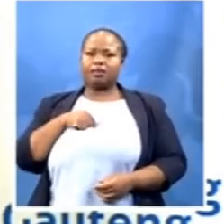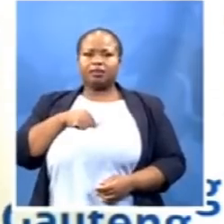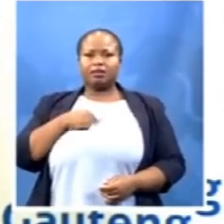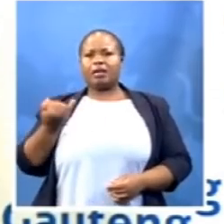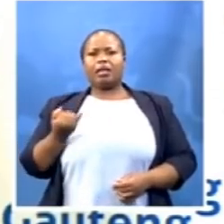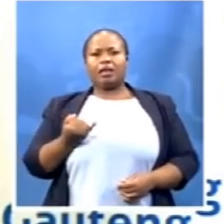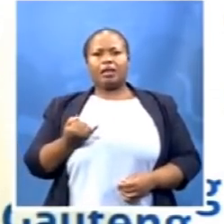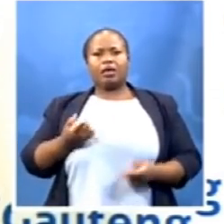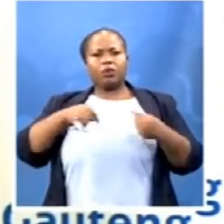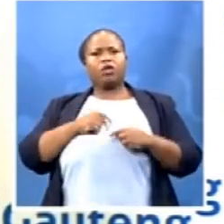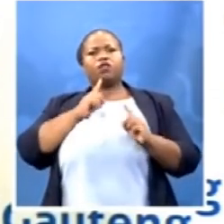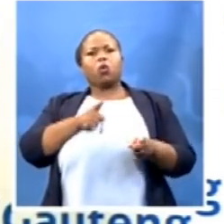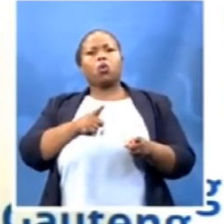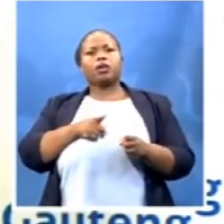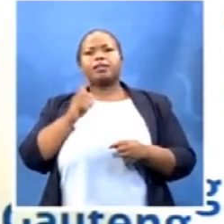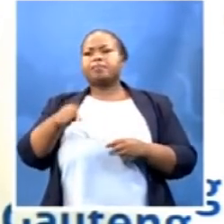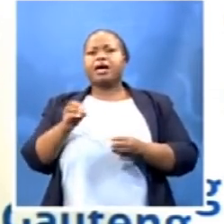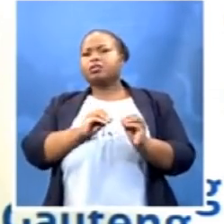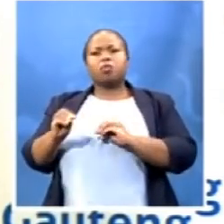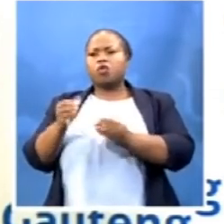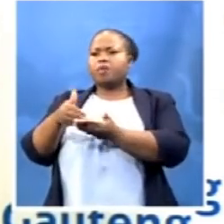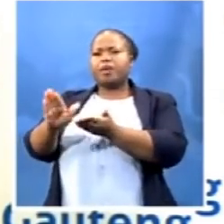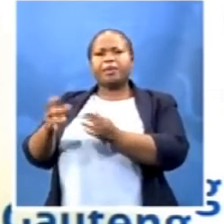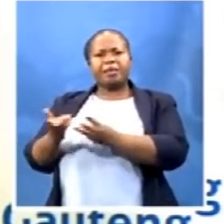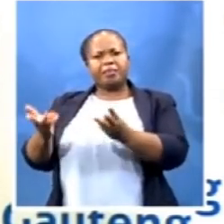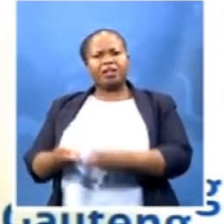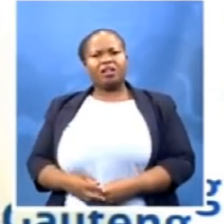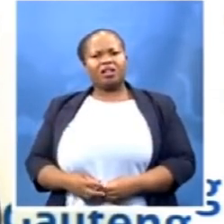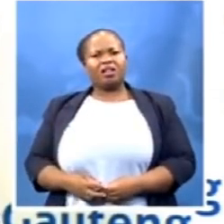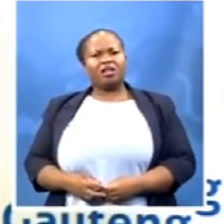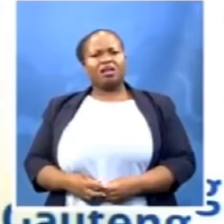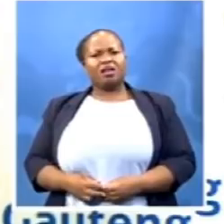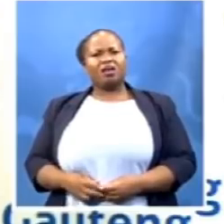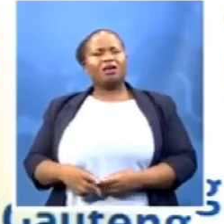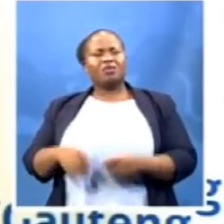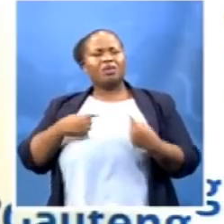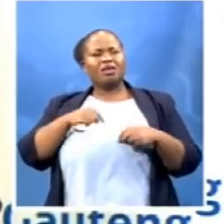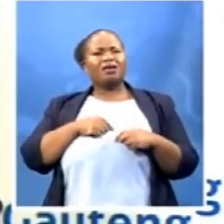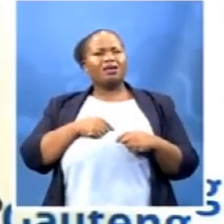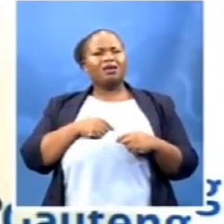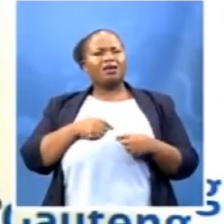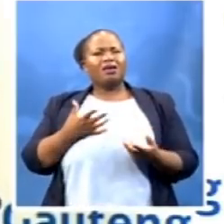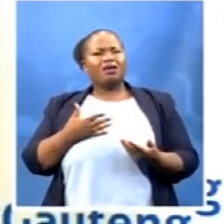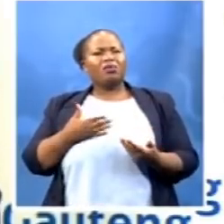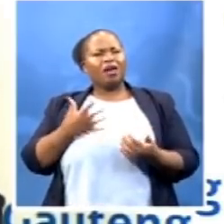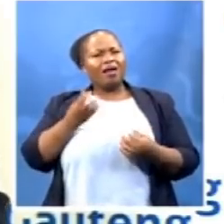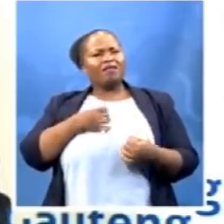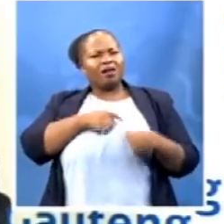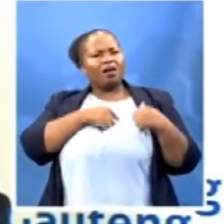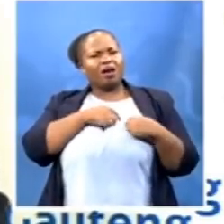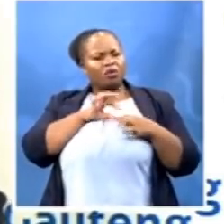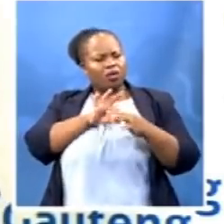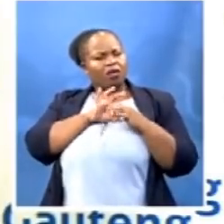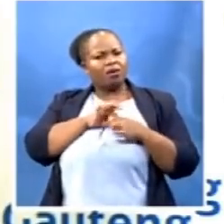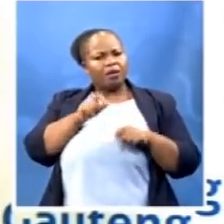will never. We are not heartless. We know that we exist as government to serve the